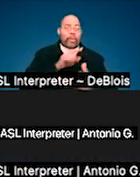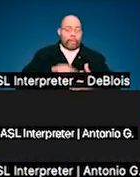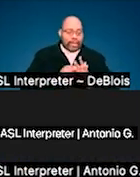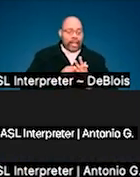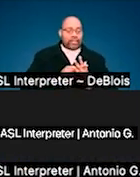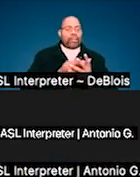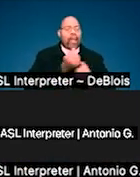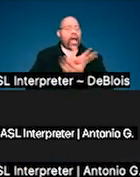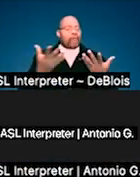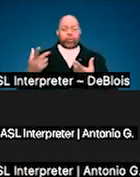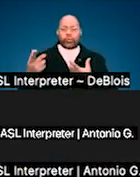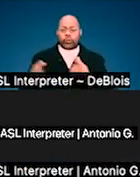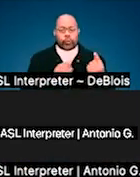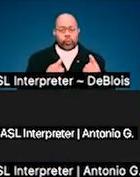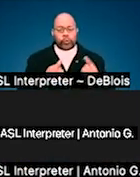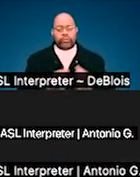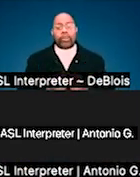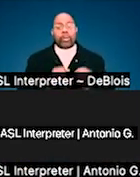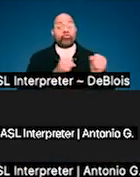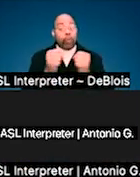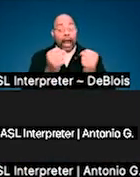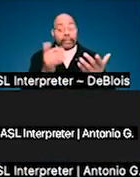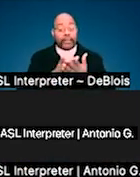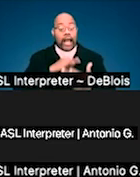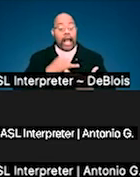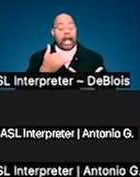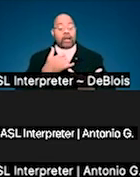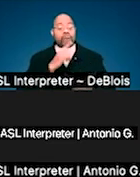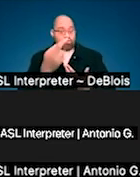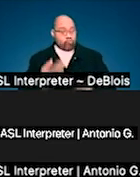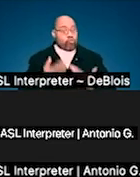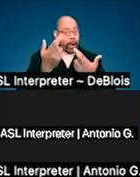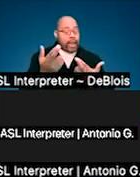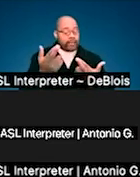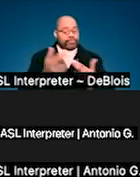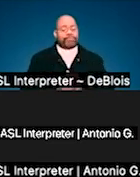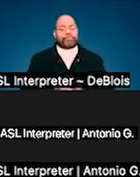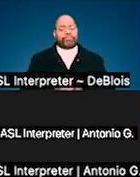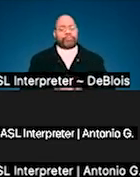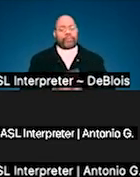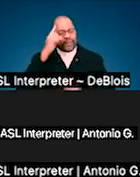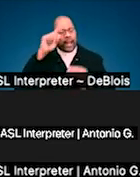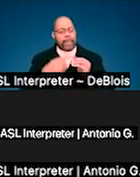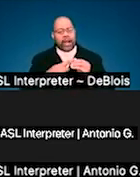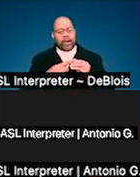in everything that you do. And a strategy that I like to recommend for making that happen is think about